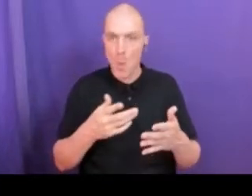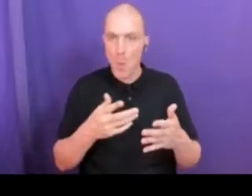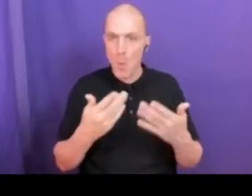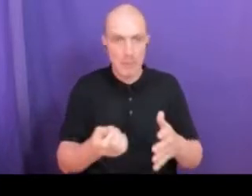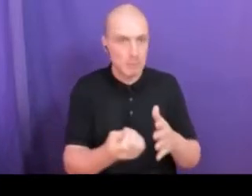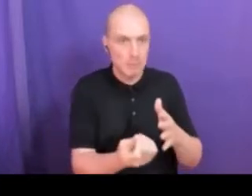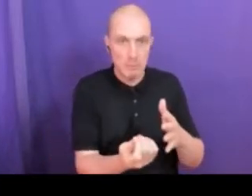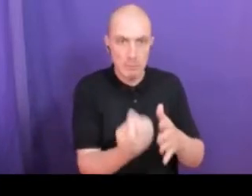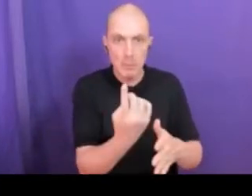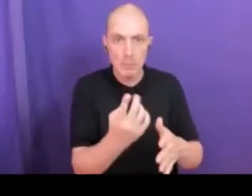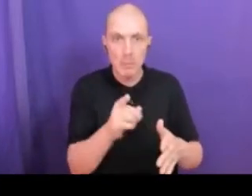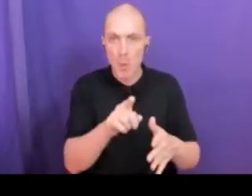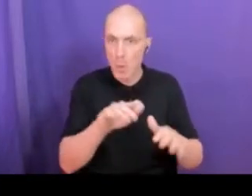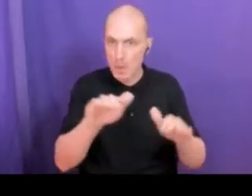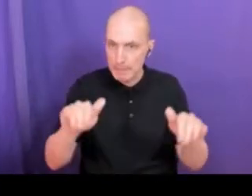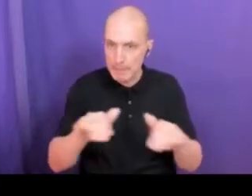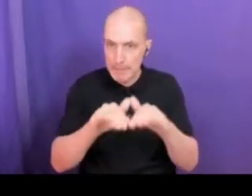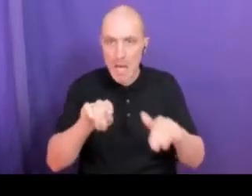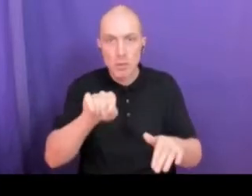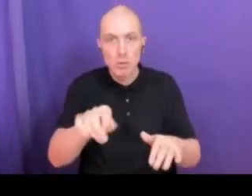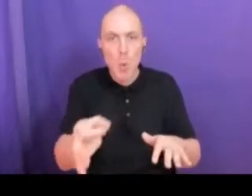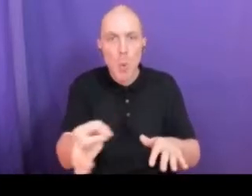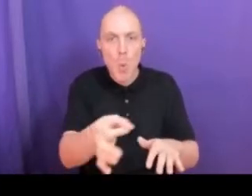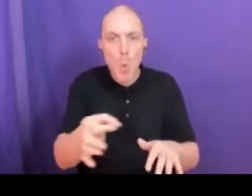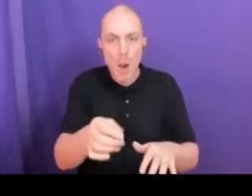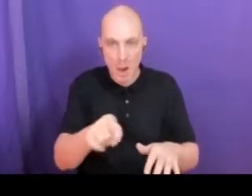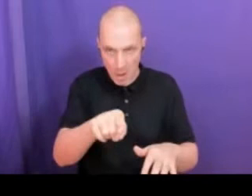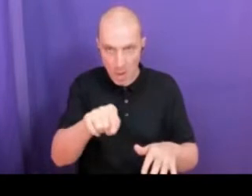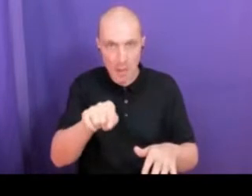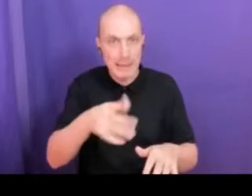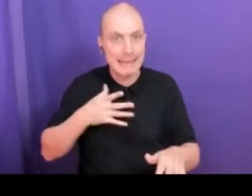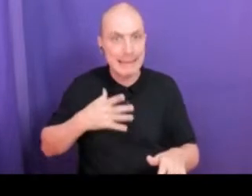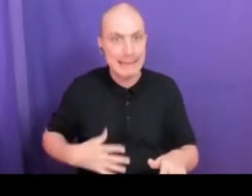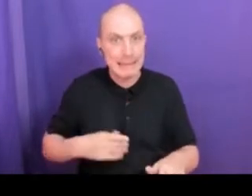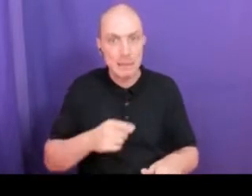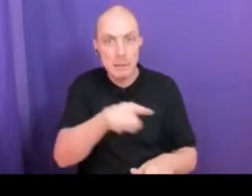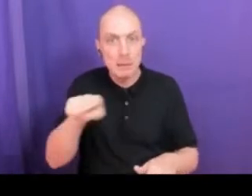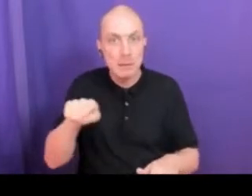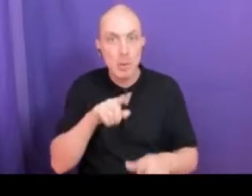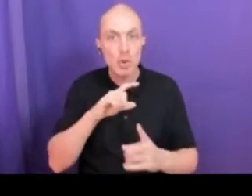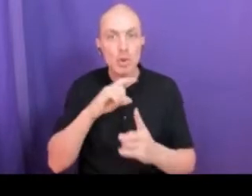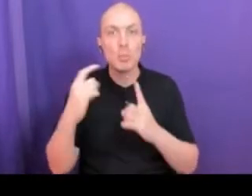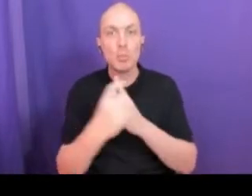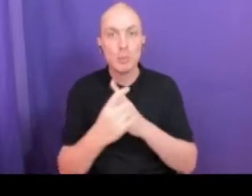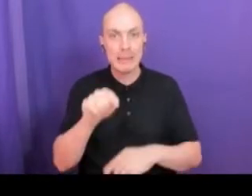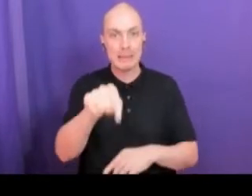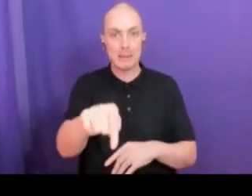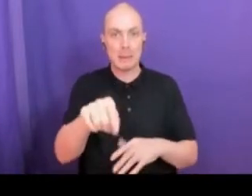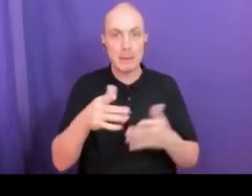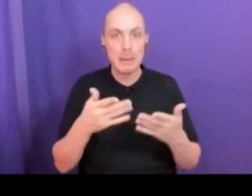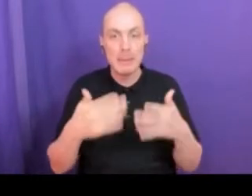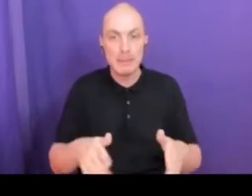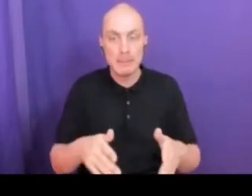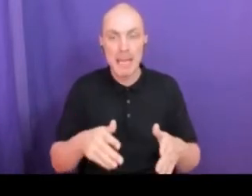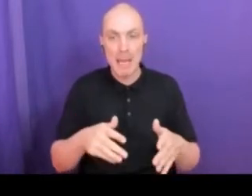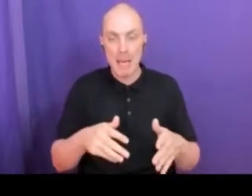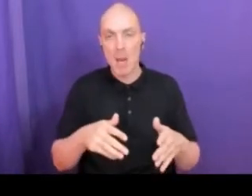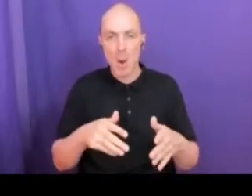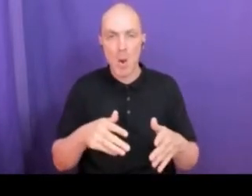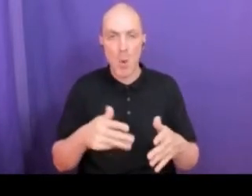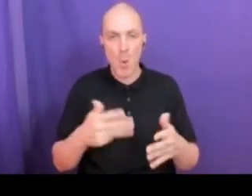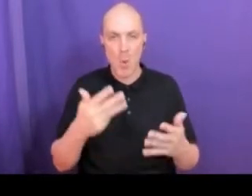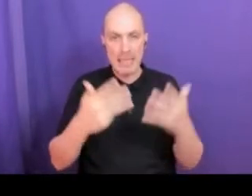needs within the local community. And these clinics became much more common in the late 1990s, and this is probably due to